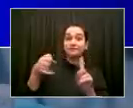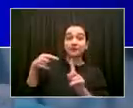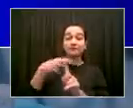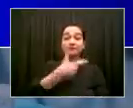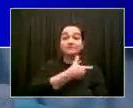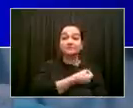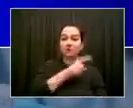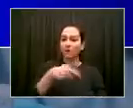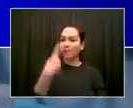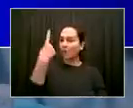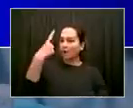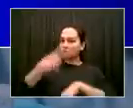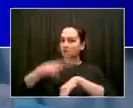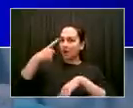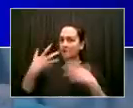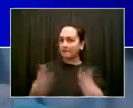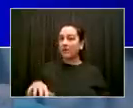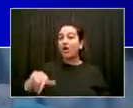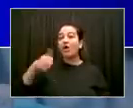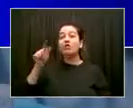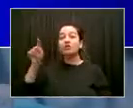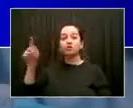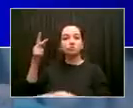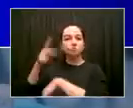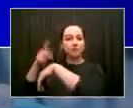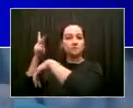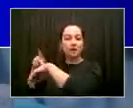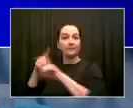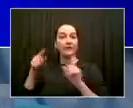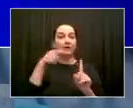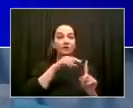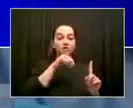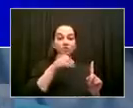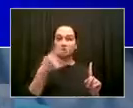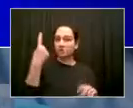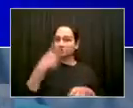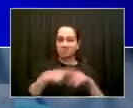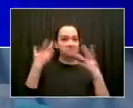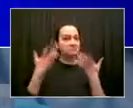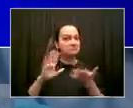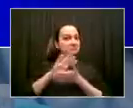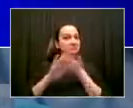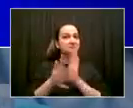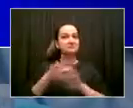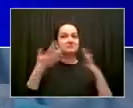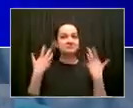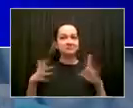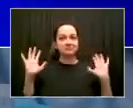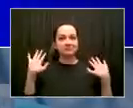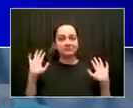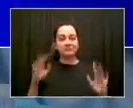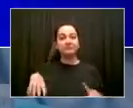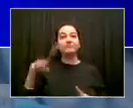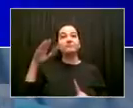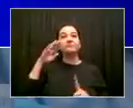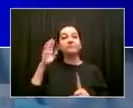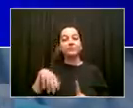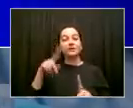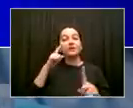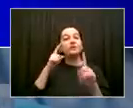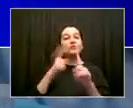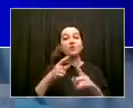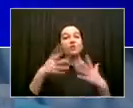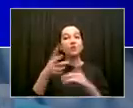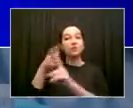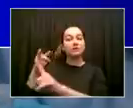our approach to getting people vaccinated. We have a goal of 5 million New Yorkers fully vaccinated by June. This new development is going to help us do